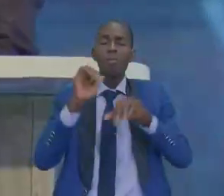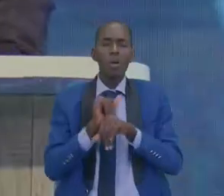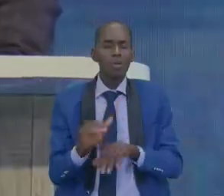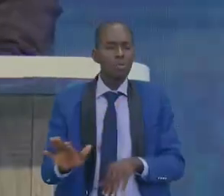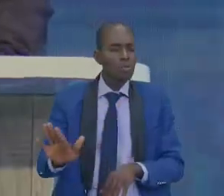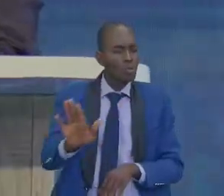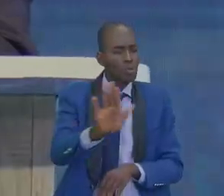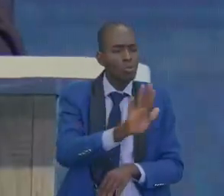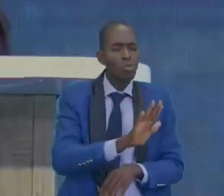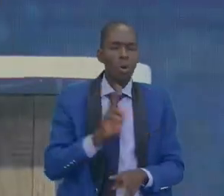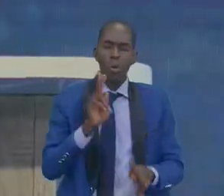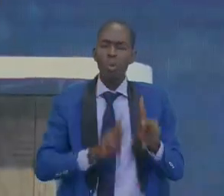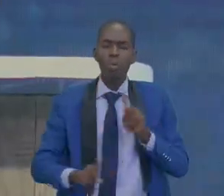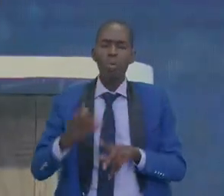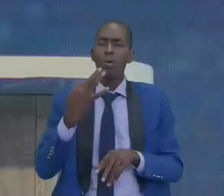want,